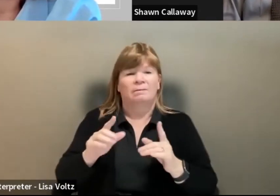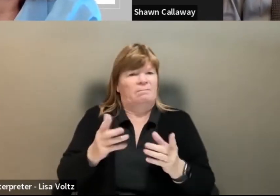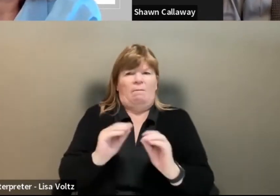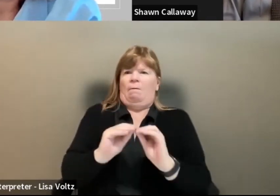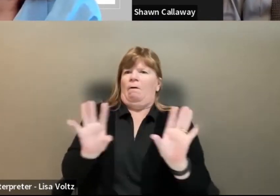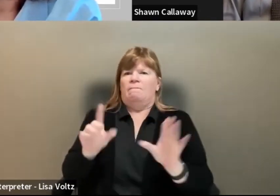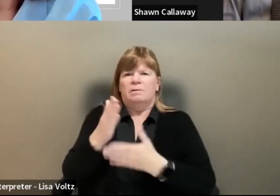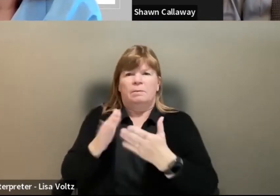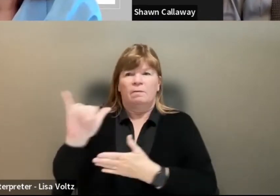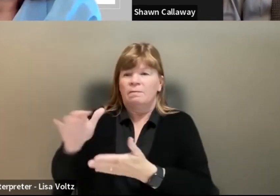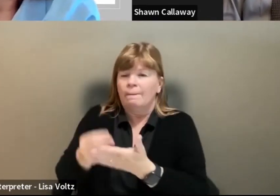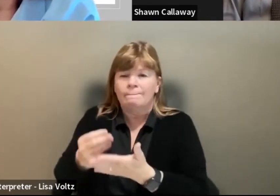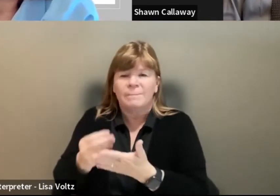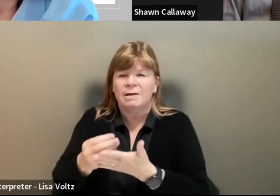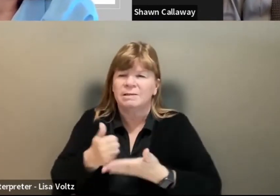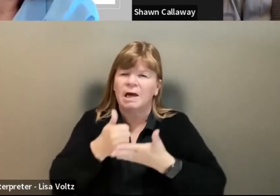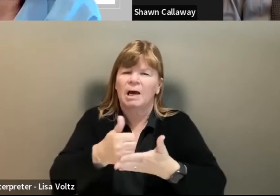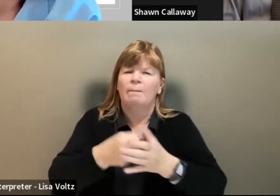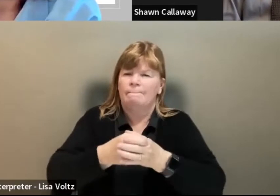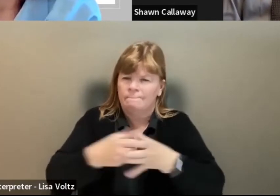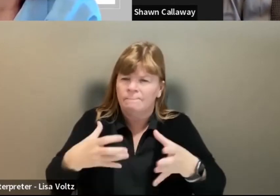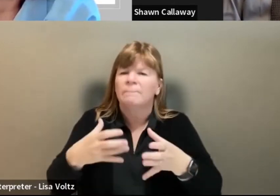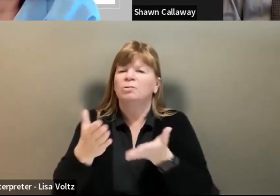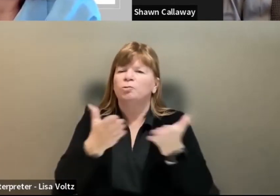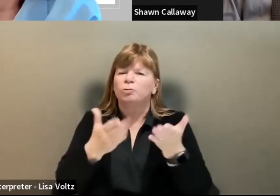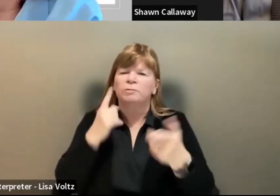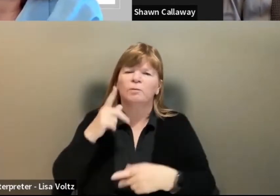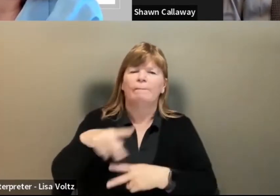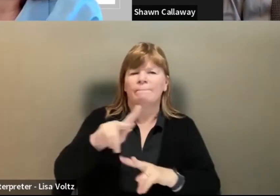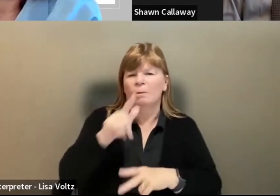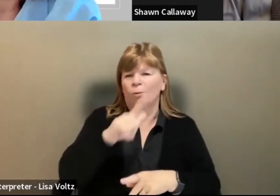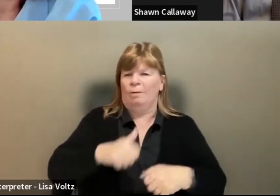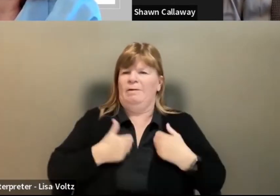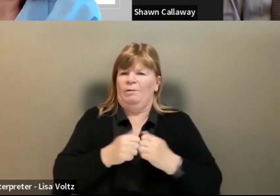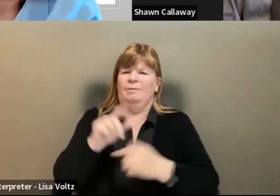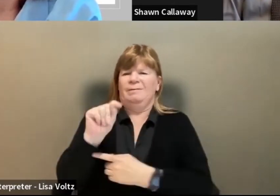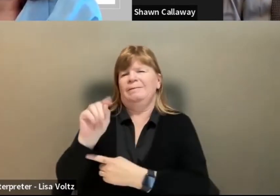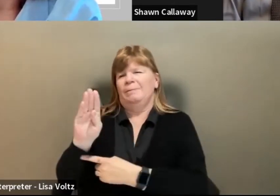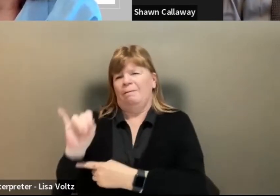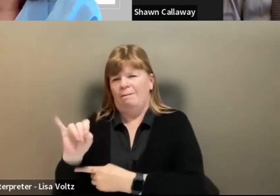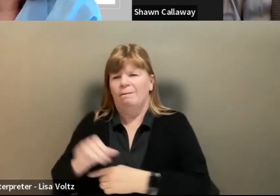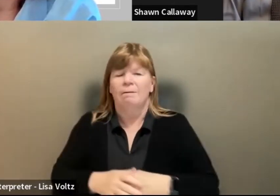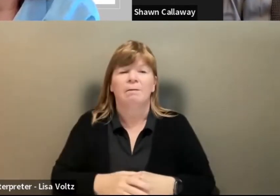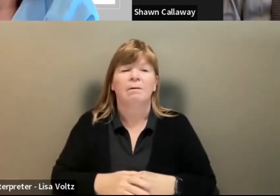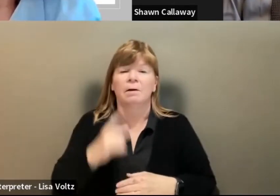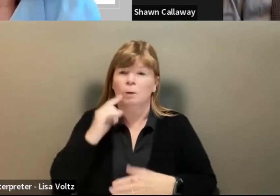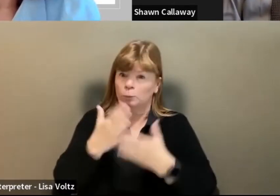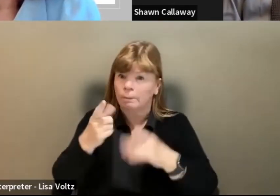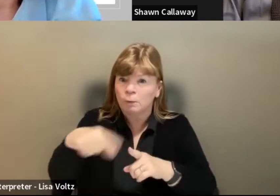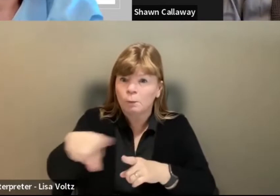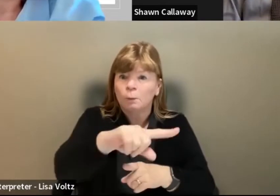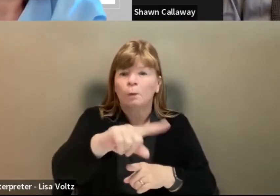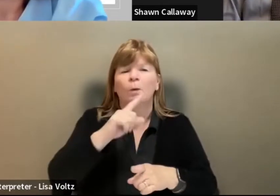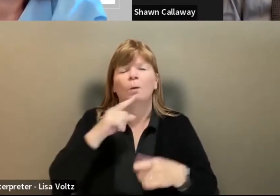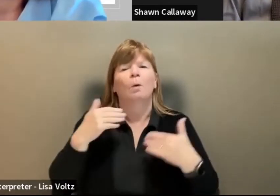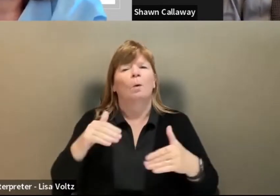these funds have helped expand services for people living with traumatic brain injuries. And I know that some of you have been